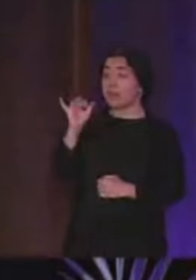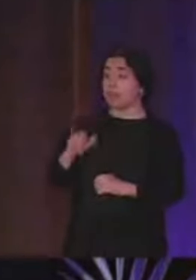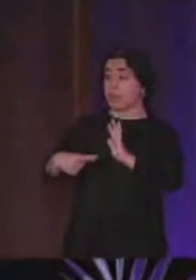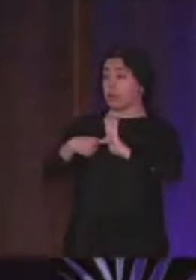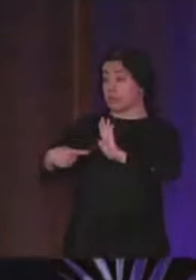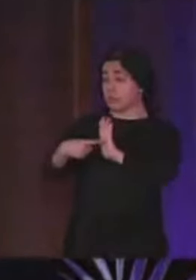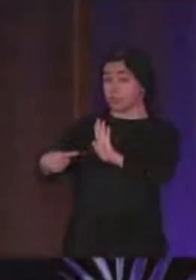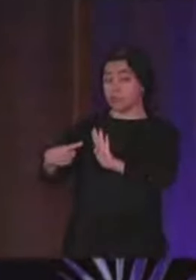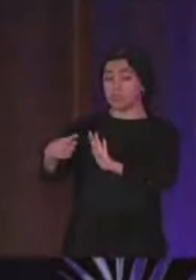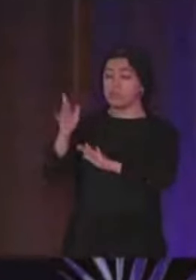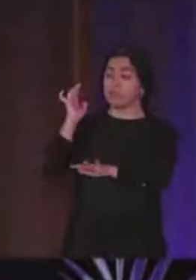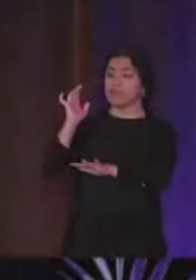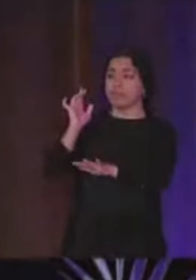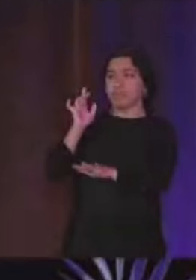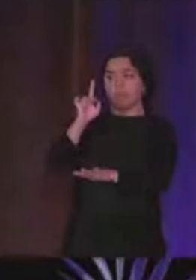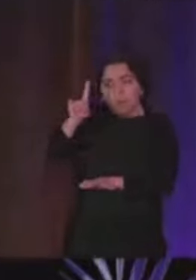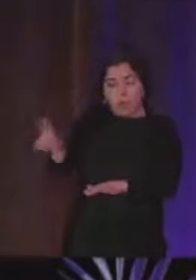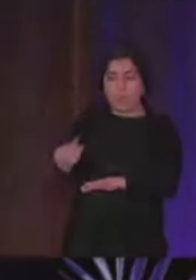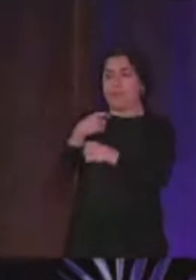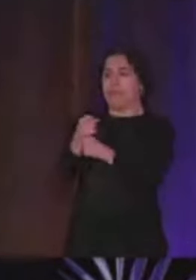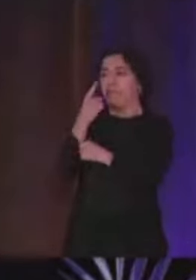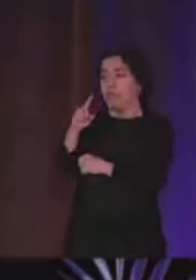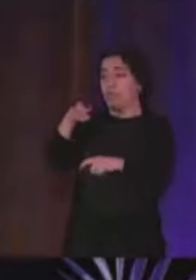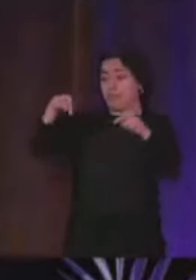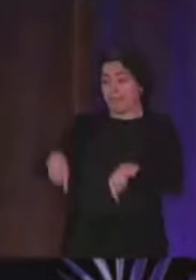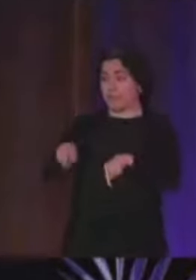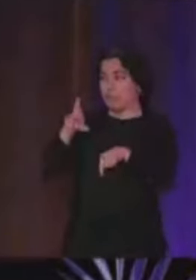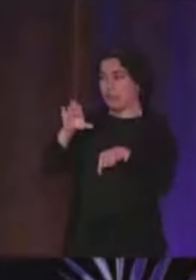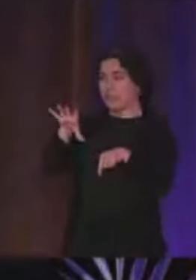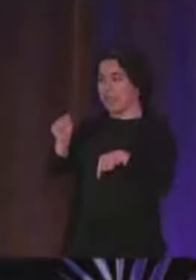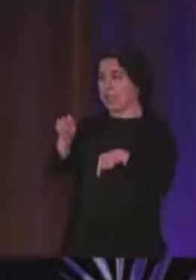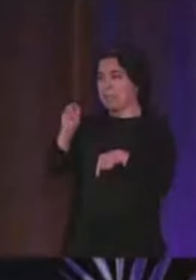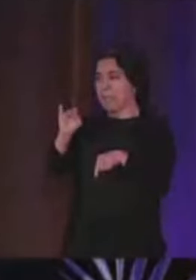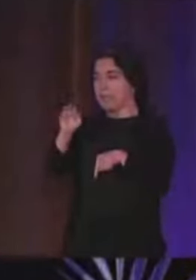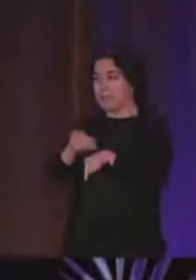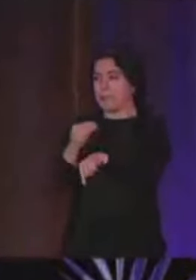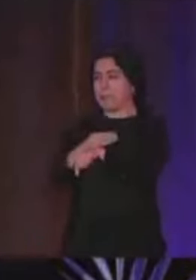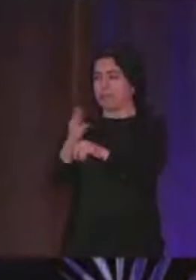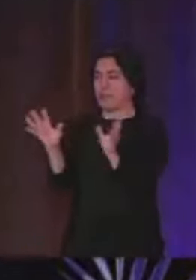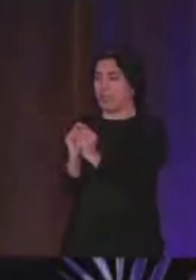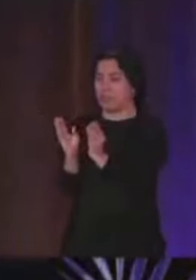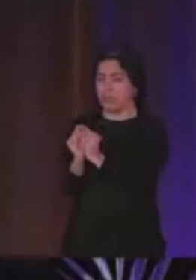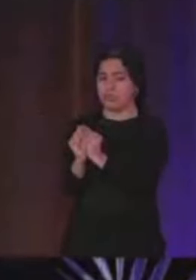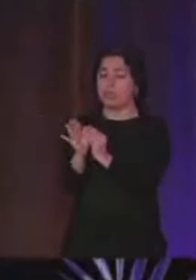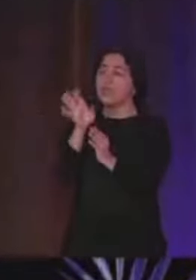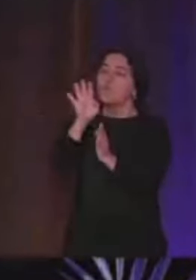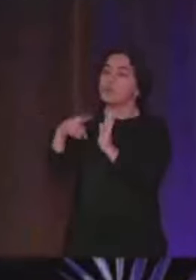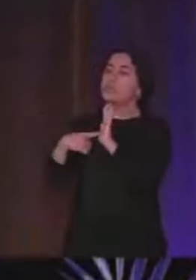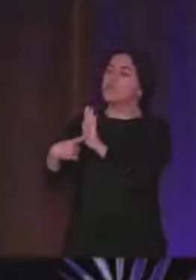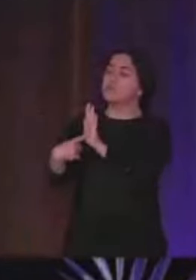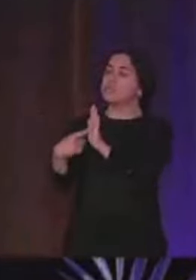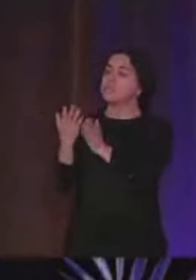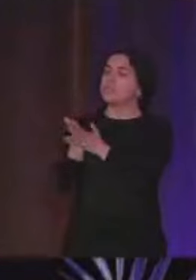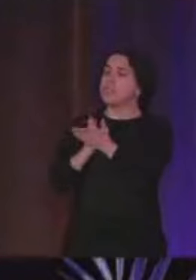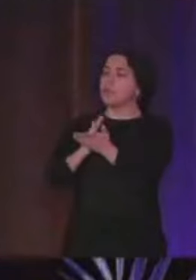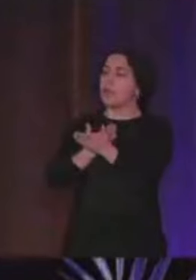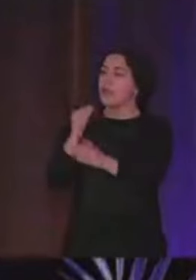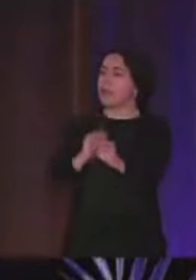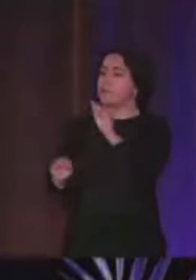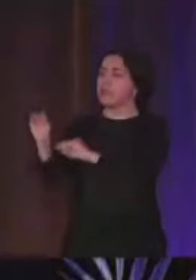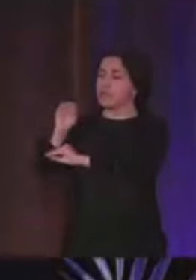was made exclusively for the React Miami conference, in which we'll just showcase some couple of